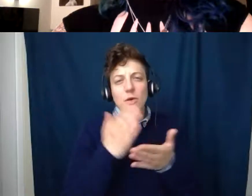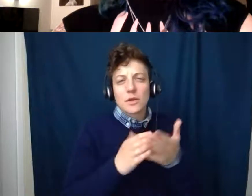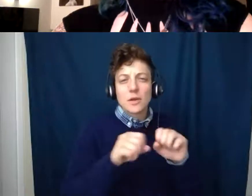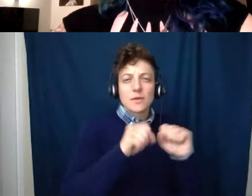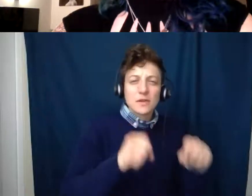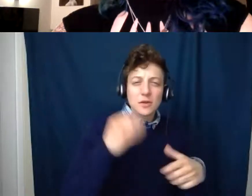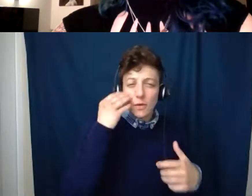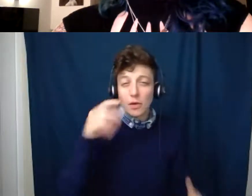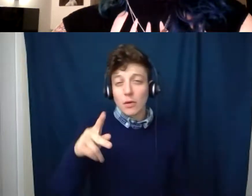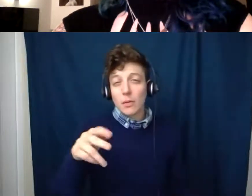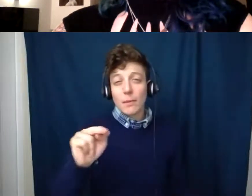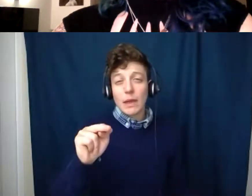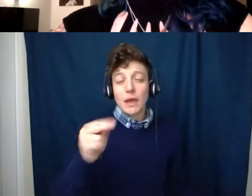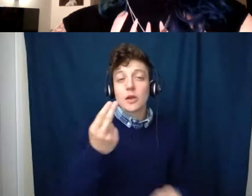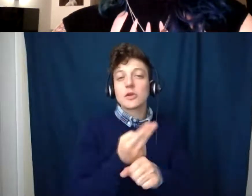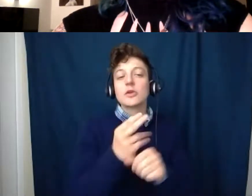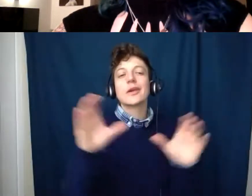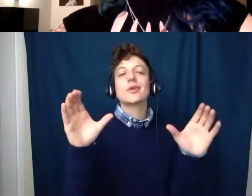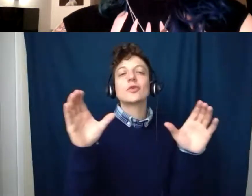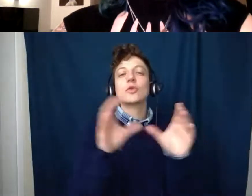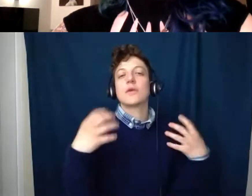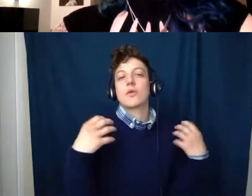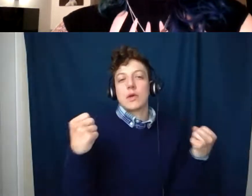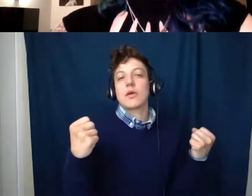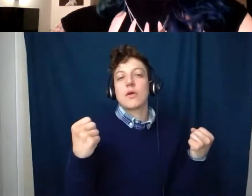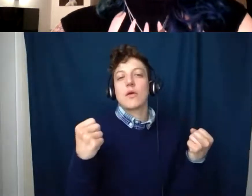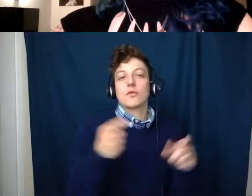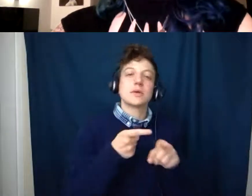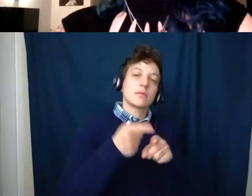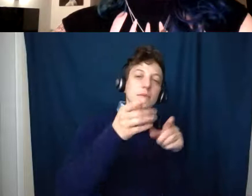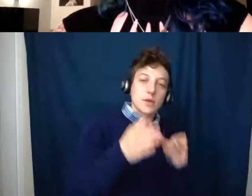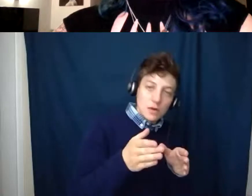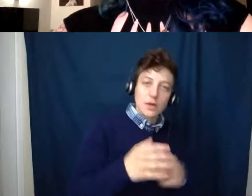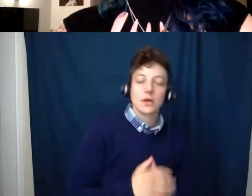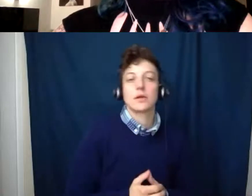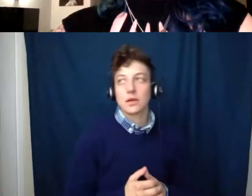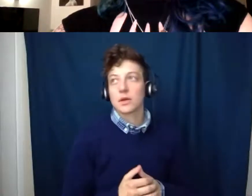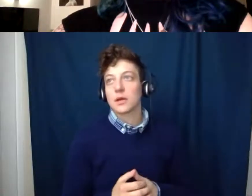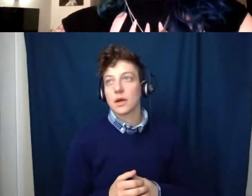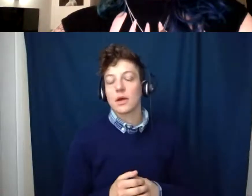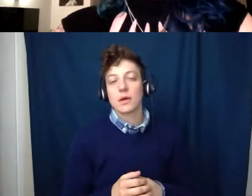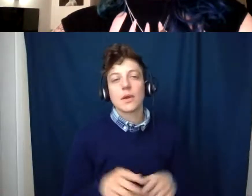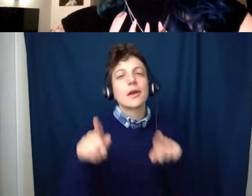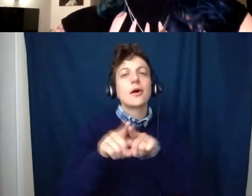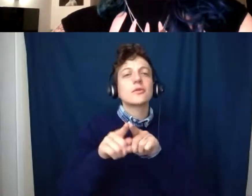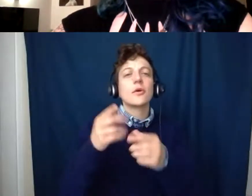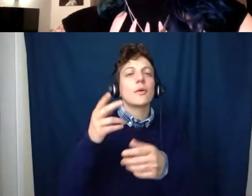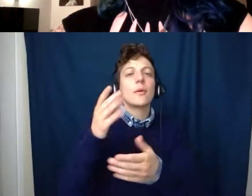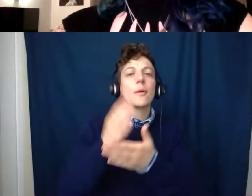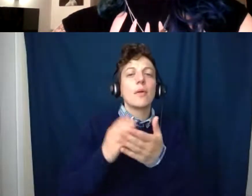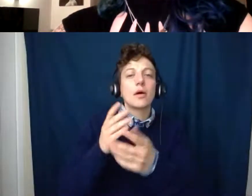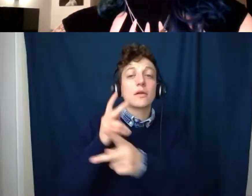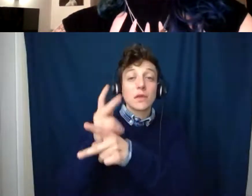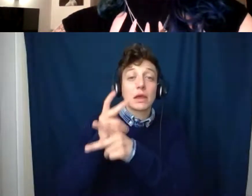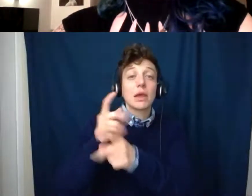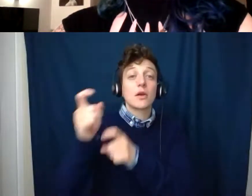recovery specialists is what they're called in Pennsylvania, but, just peers in recovery, like as part of the care delivery model. But I think